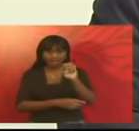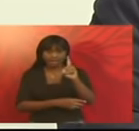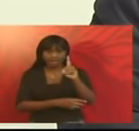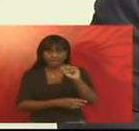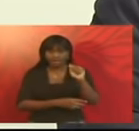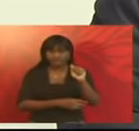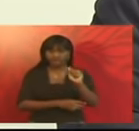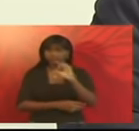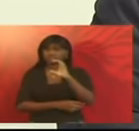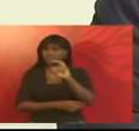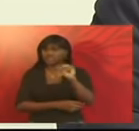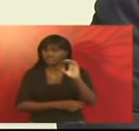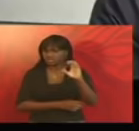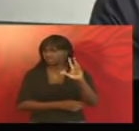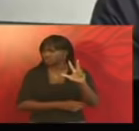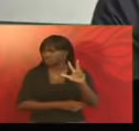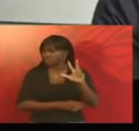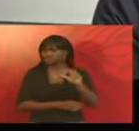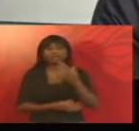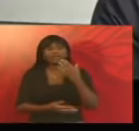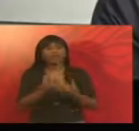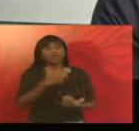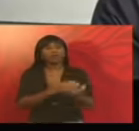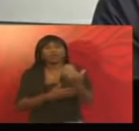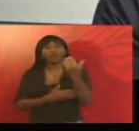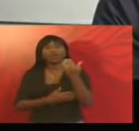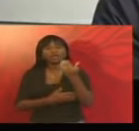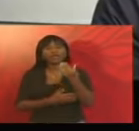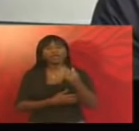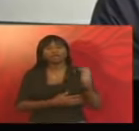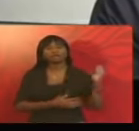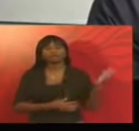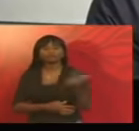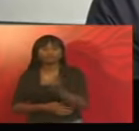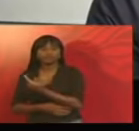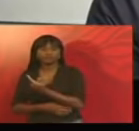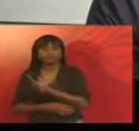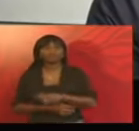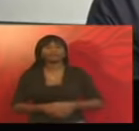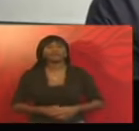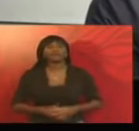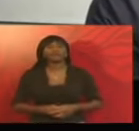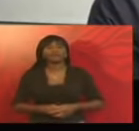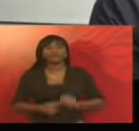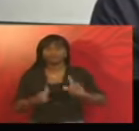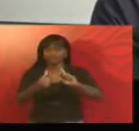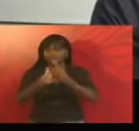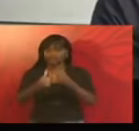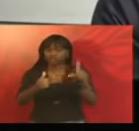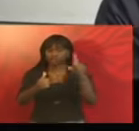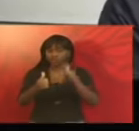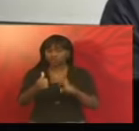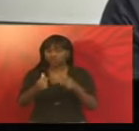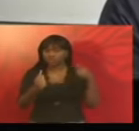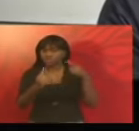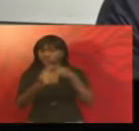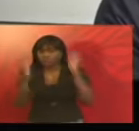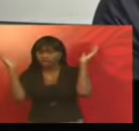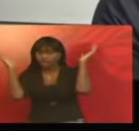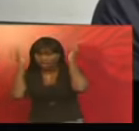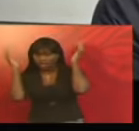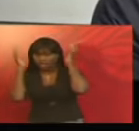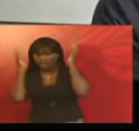CNC3. Hi, morning everyone. Rashad Khan, Guardian Media Limited. So my first question, Dr. Hines, I think you